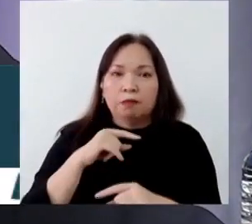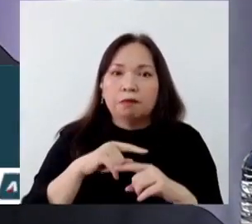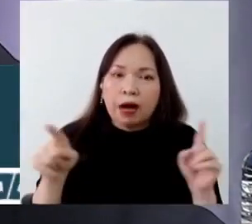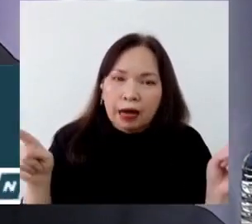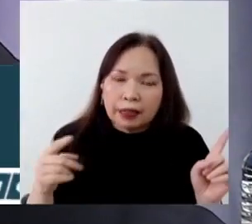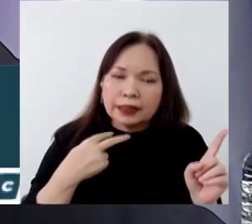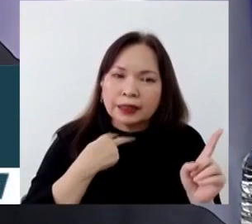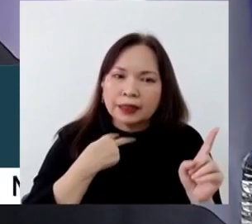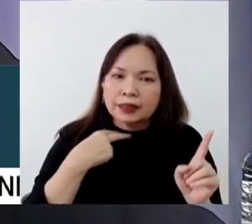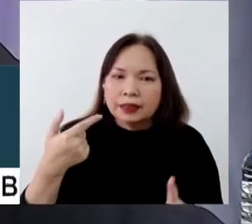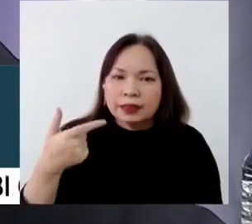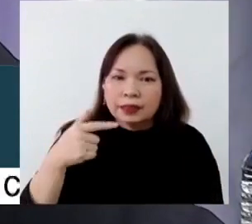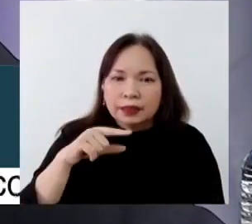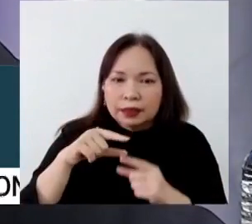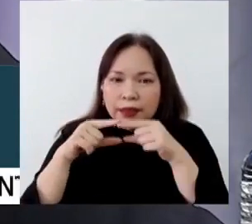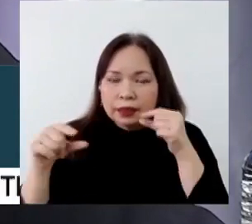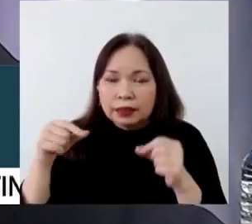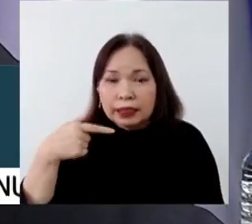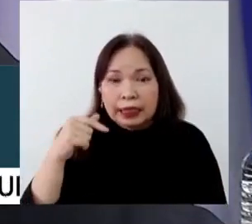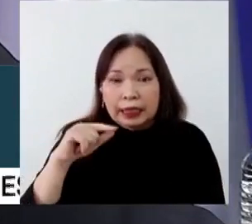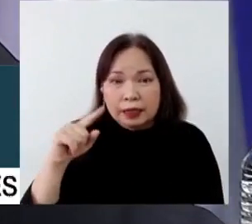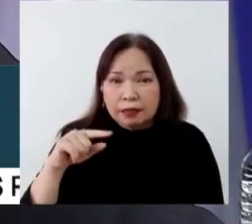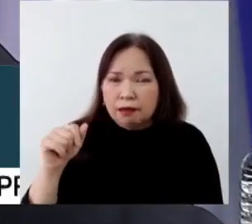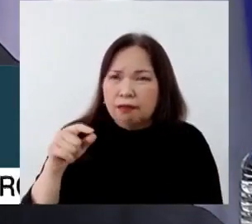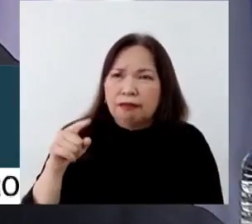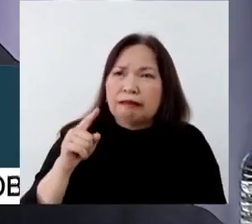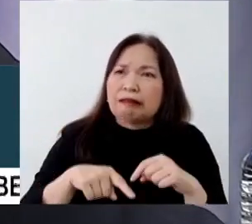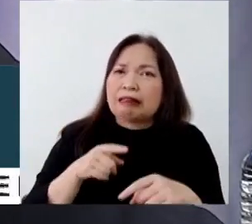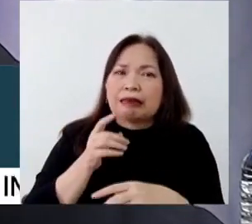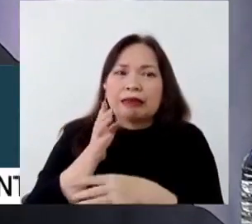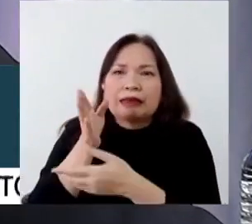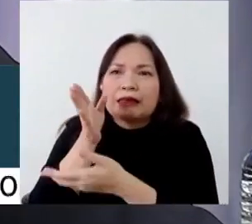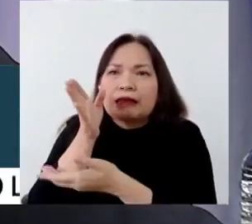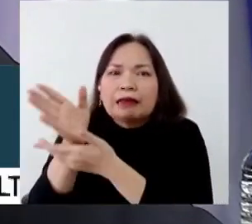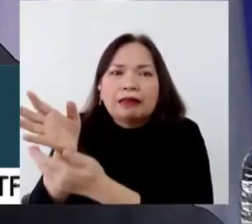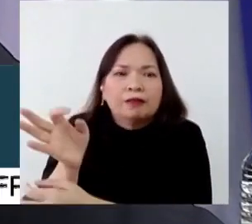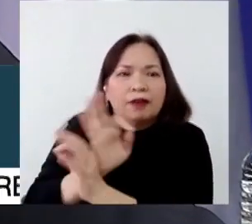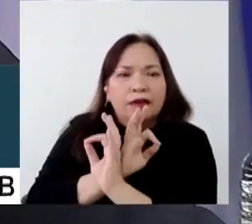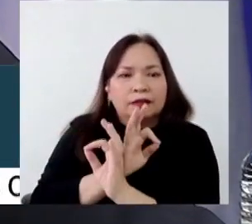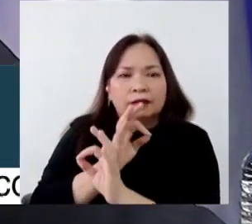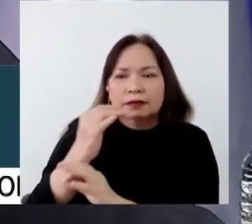Gaza. So repatriation, of course, is not yet possible at this time,